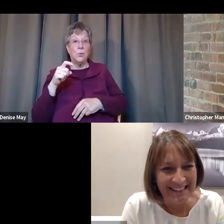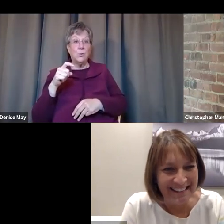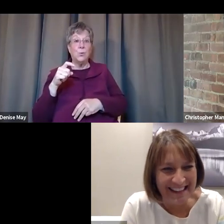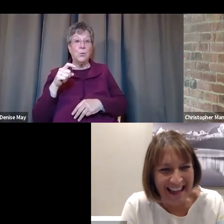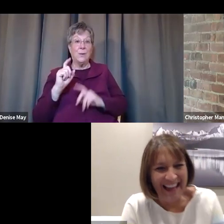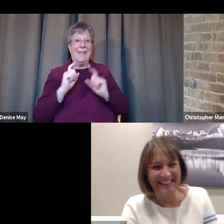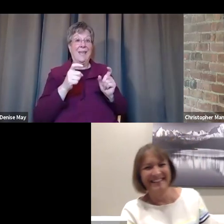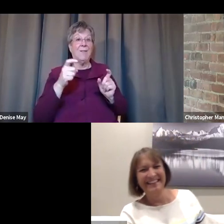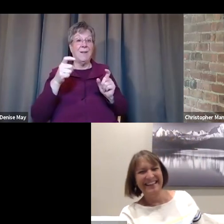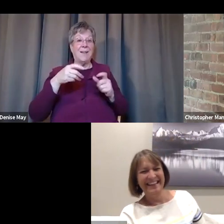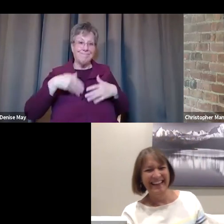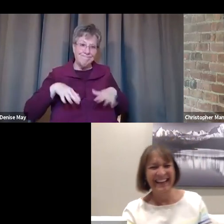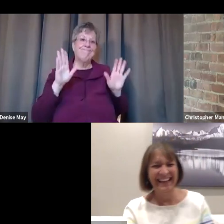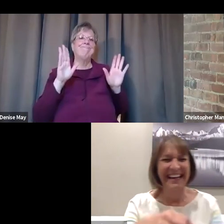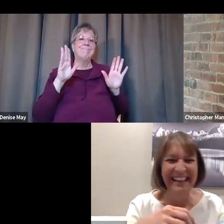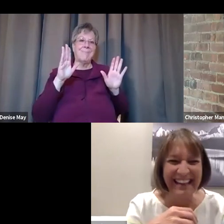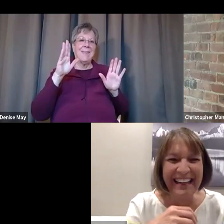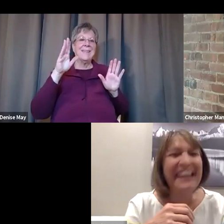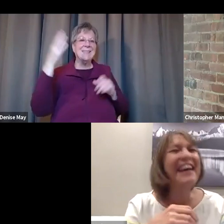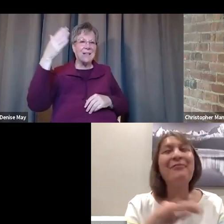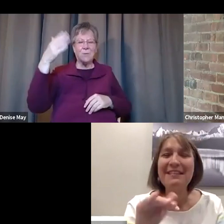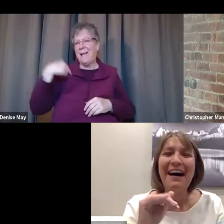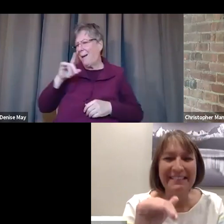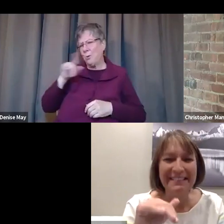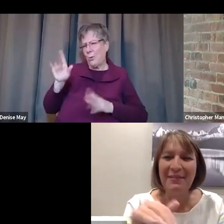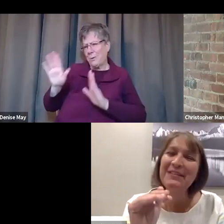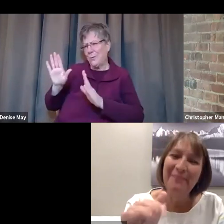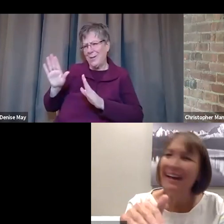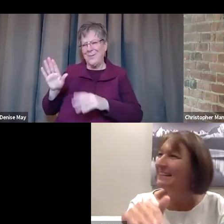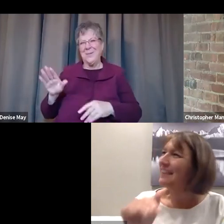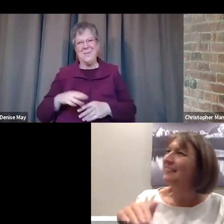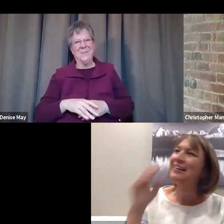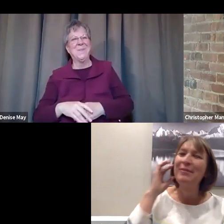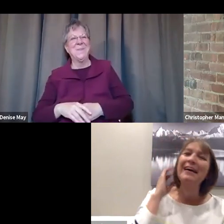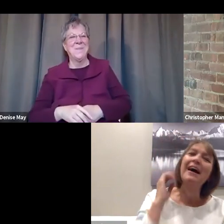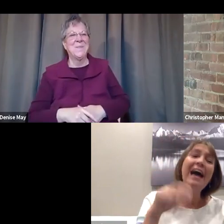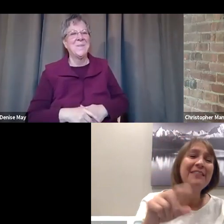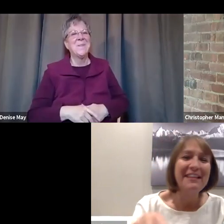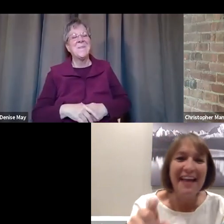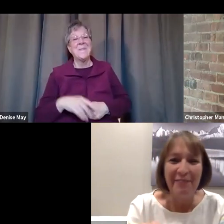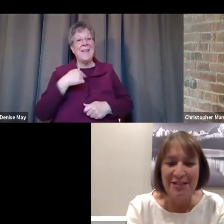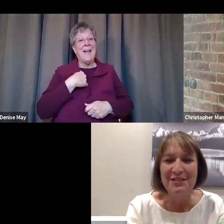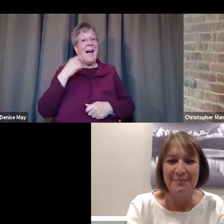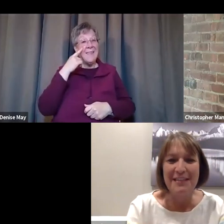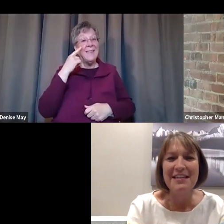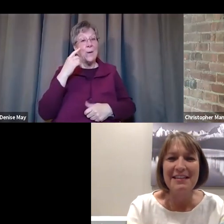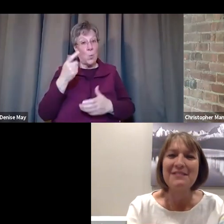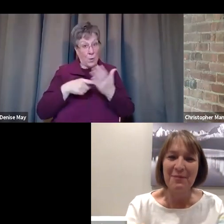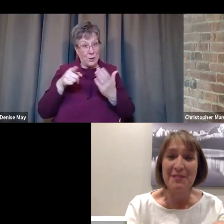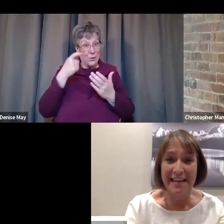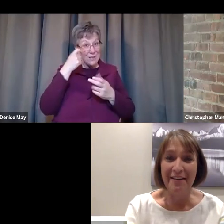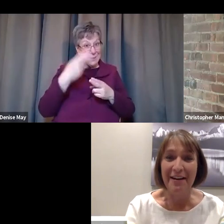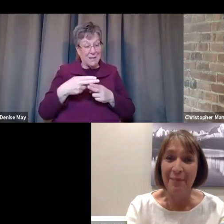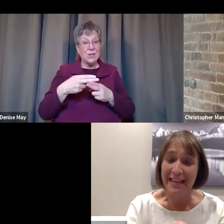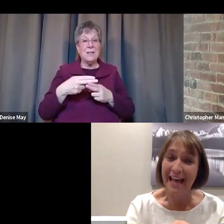so I'm sure it was wonderful. It was awesome. It was the best ever. But I think that what you just mentioned,